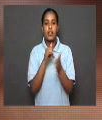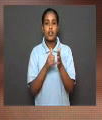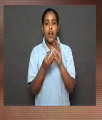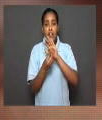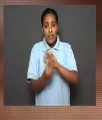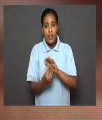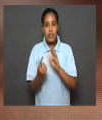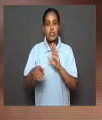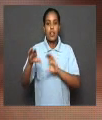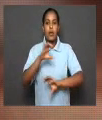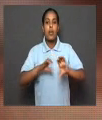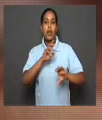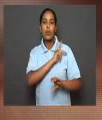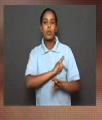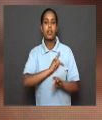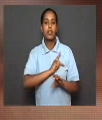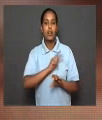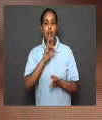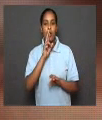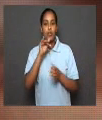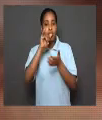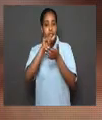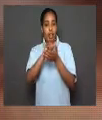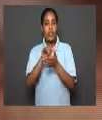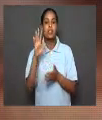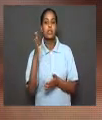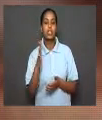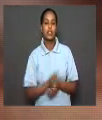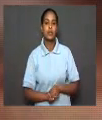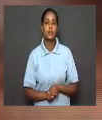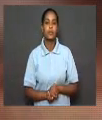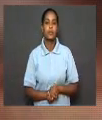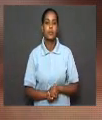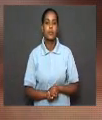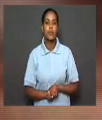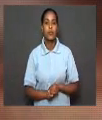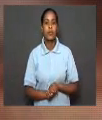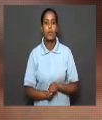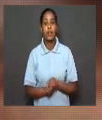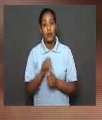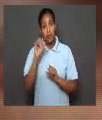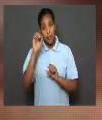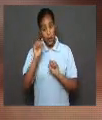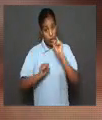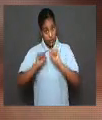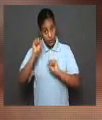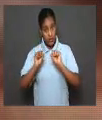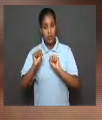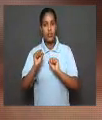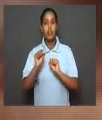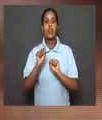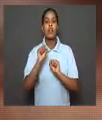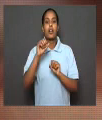it affects the chemical property of that species. By contrast,